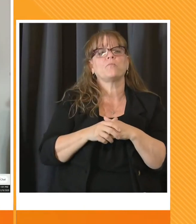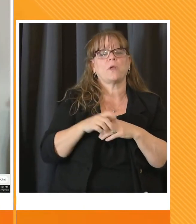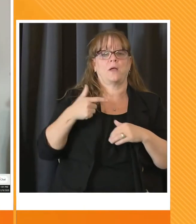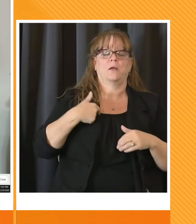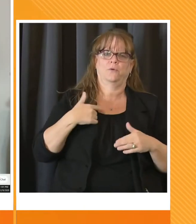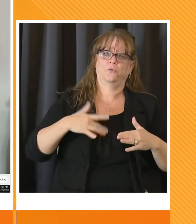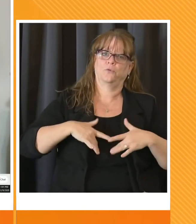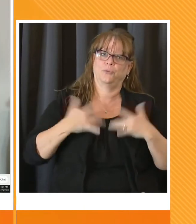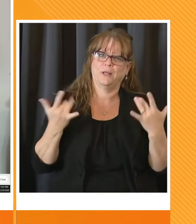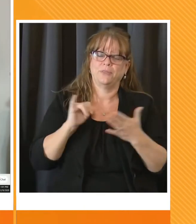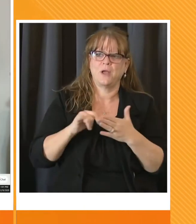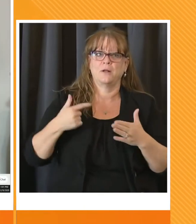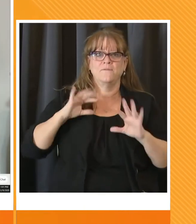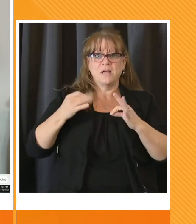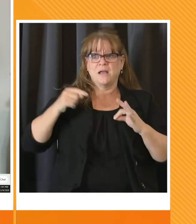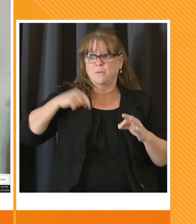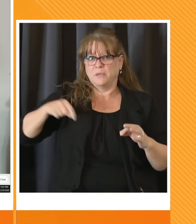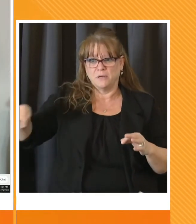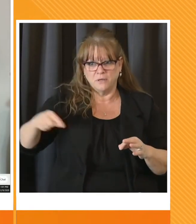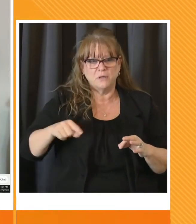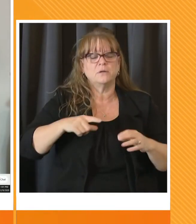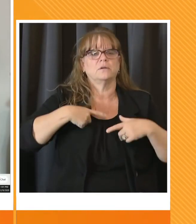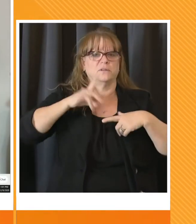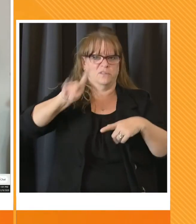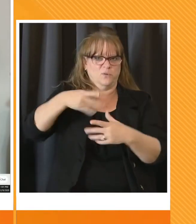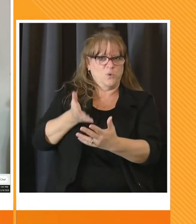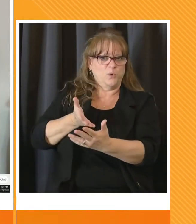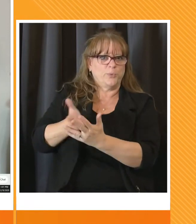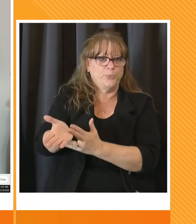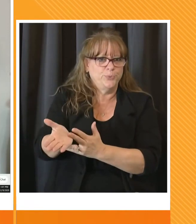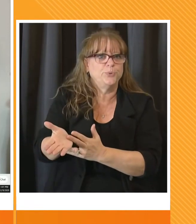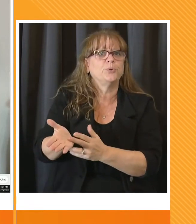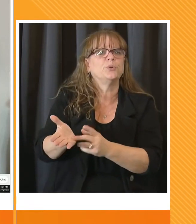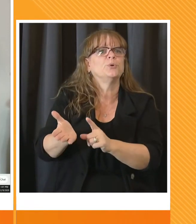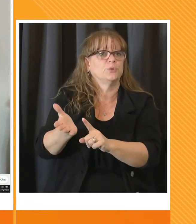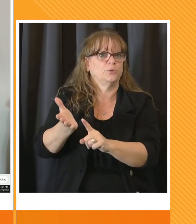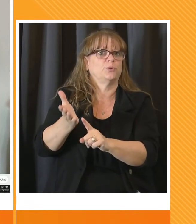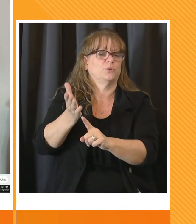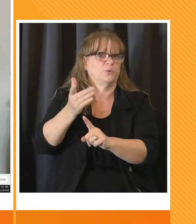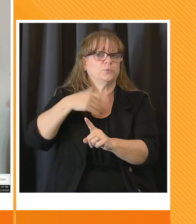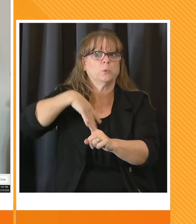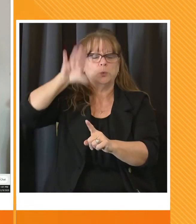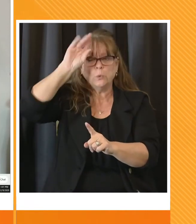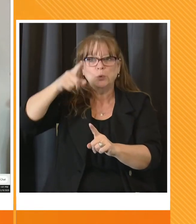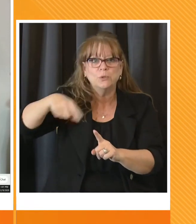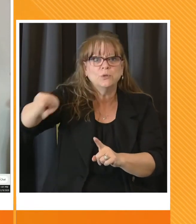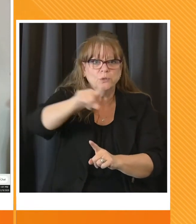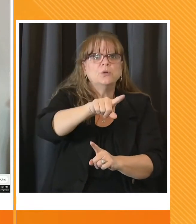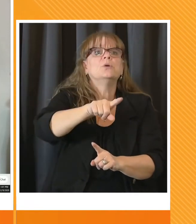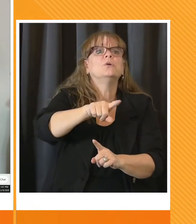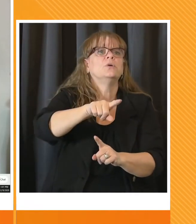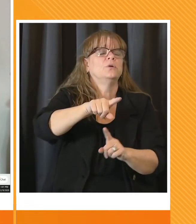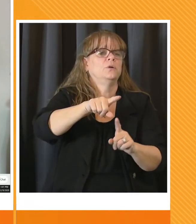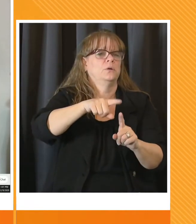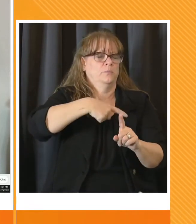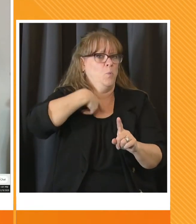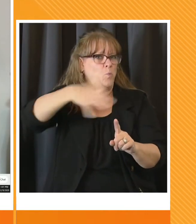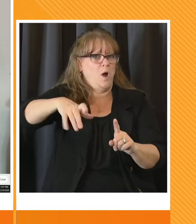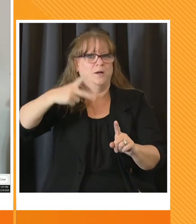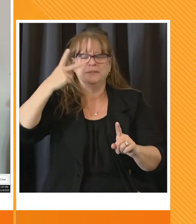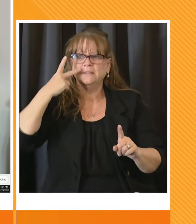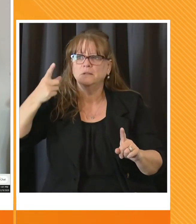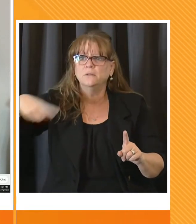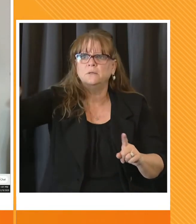and of course, we don't want others to have to go through what we went through, or worse, for those who've paid the ultimate